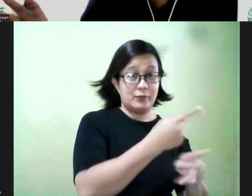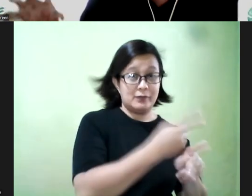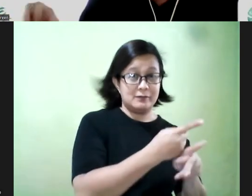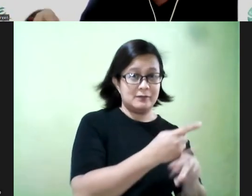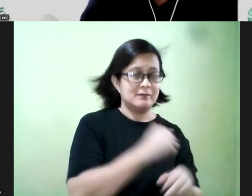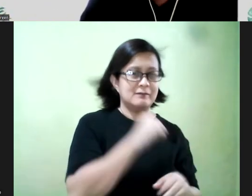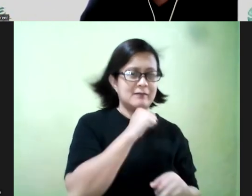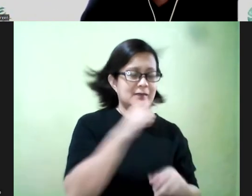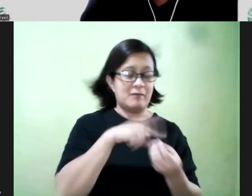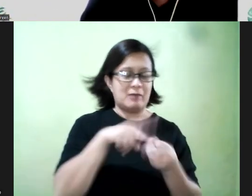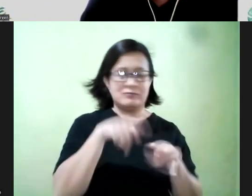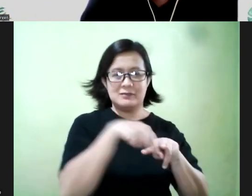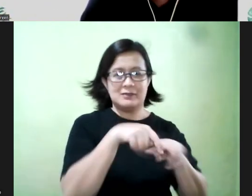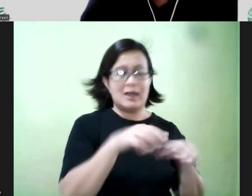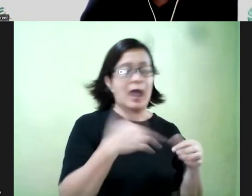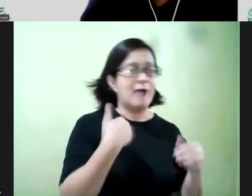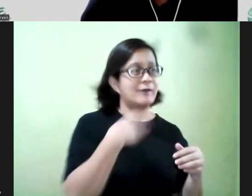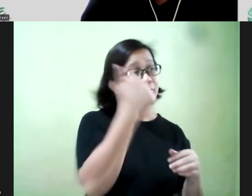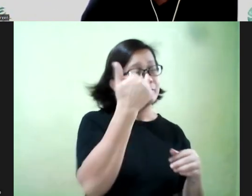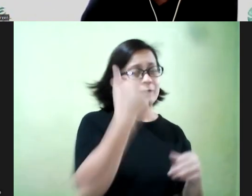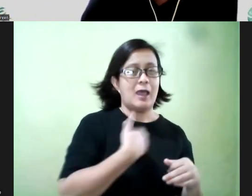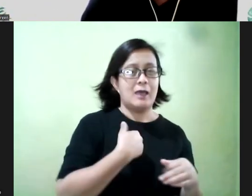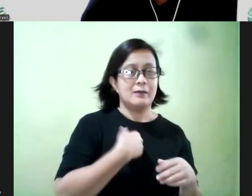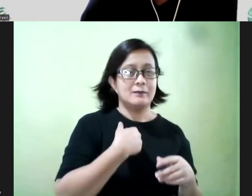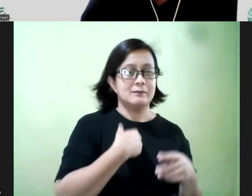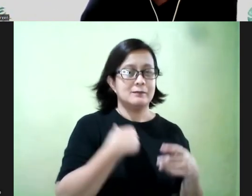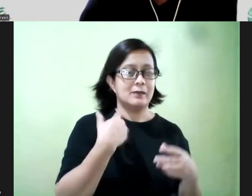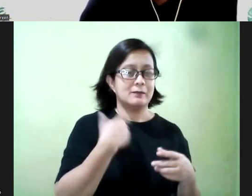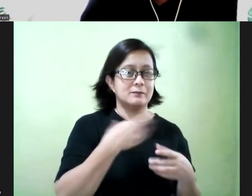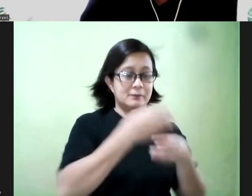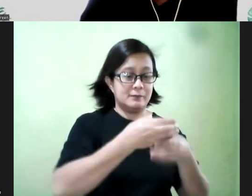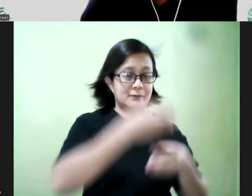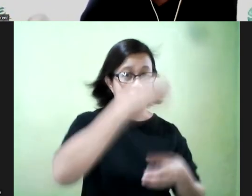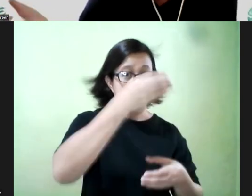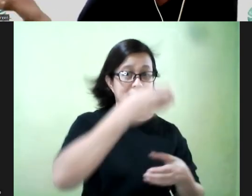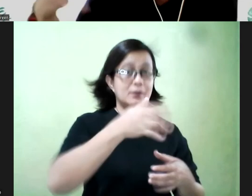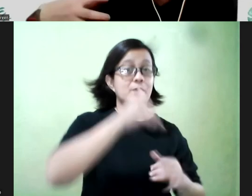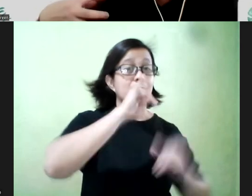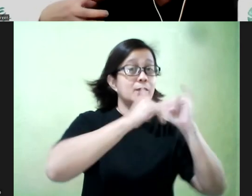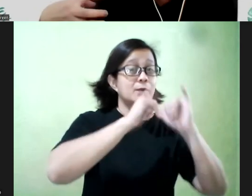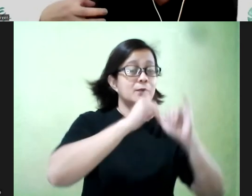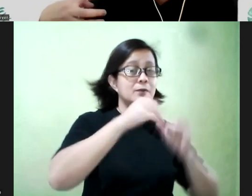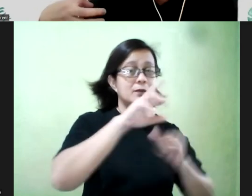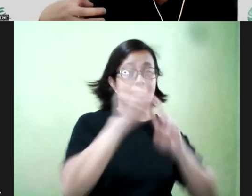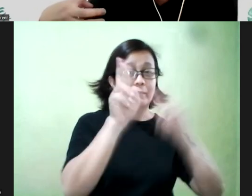Grinellas. So we tested a cocktail, ready to drink cocktail using